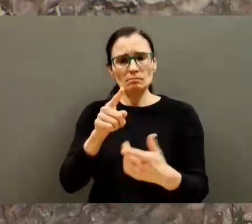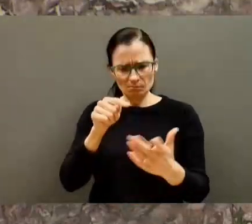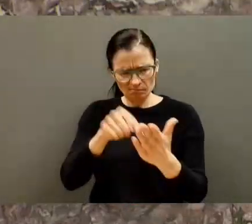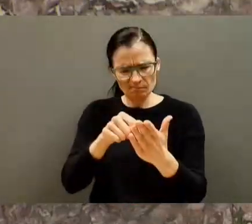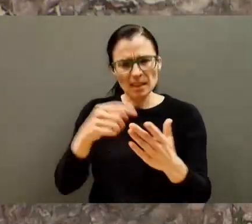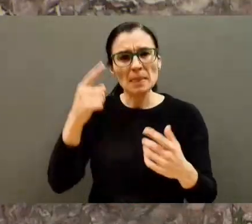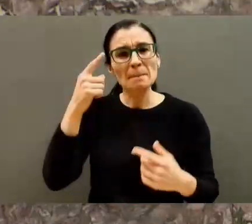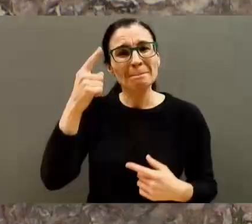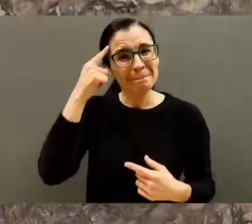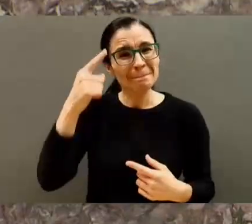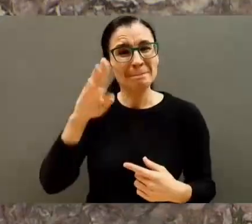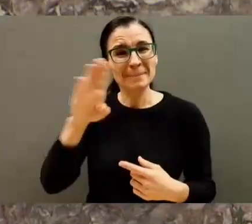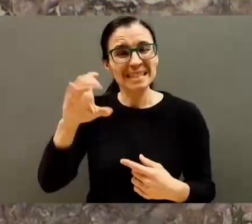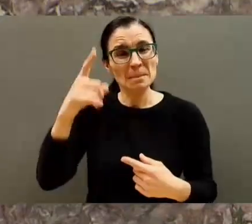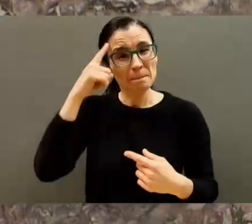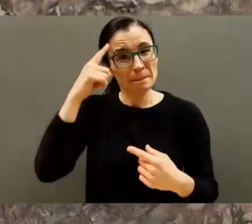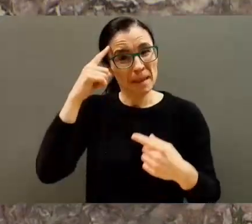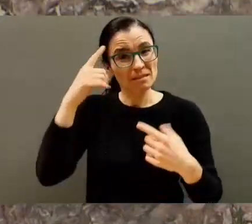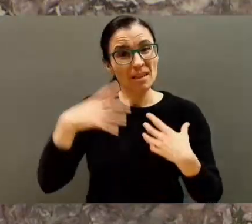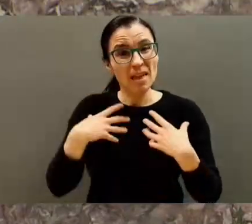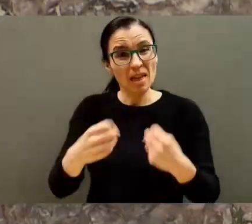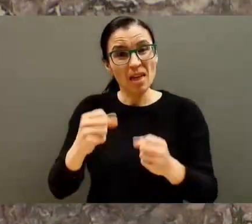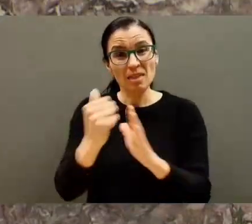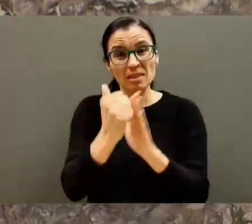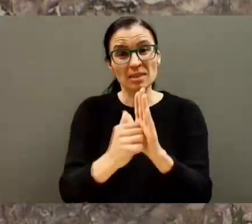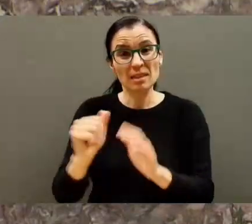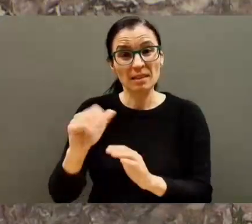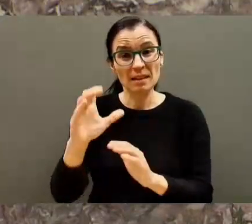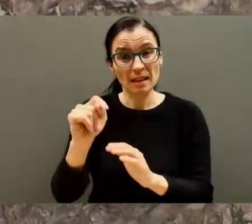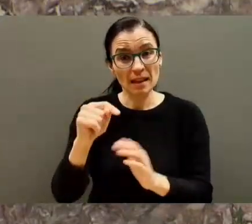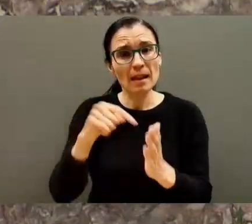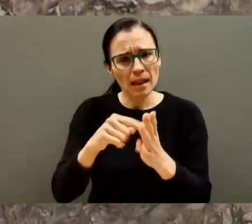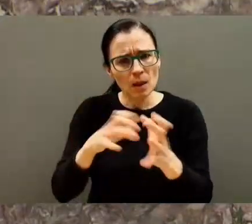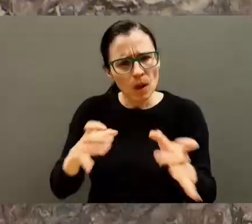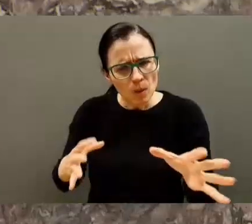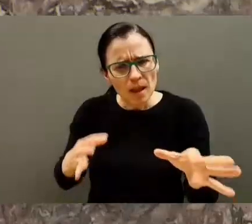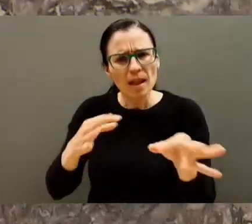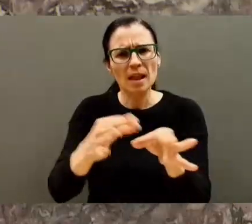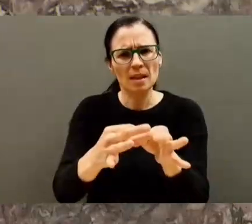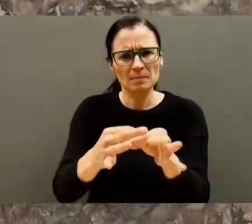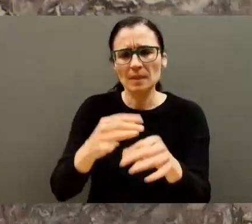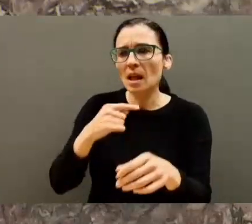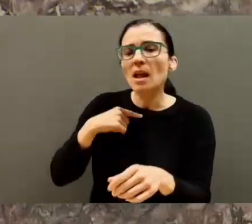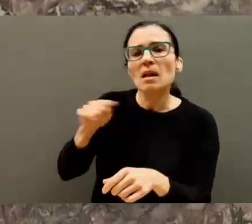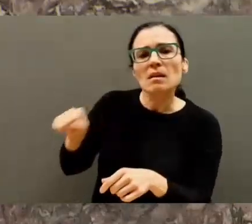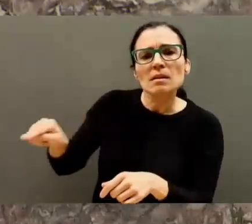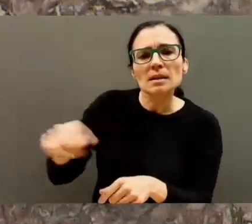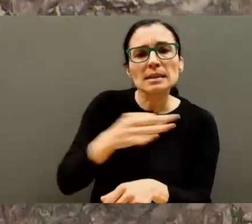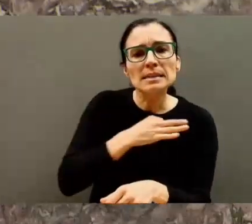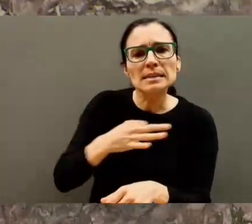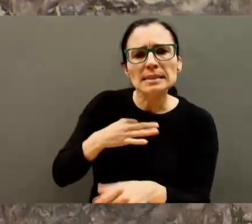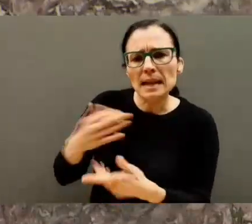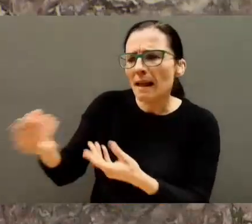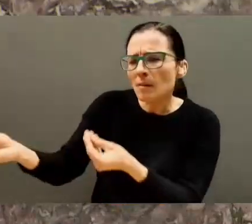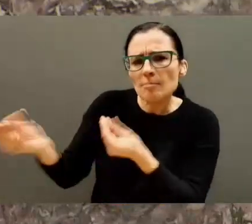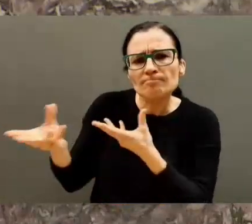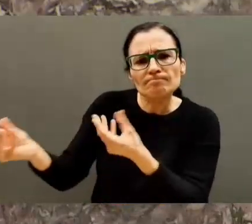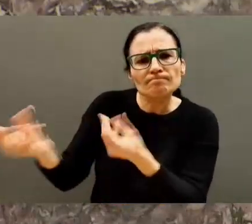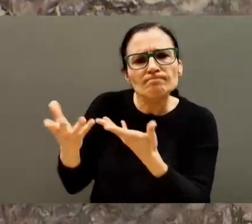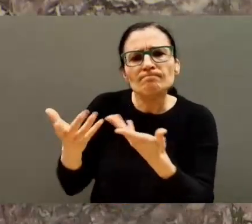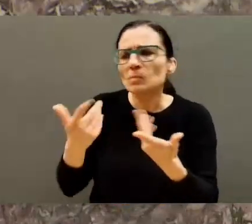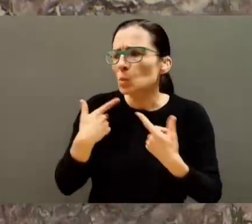that I need to consider about how we are going to undertake that review and that modernization. This is not a small piece of